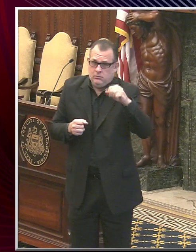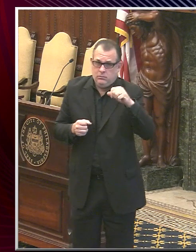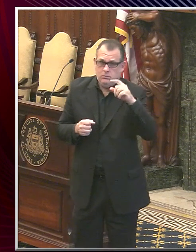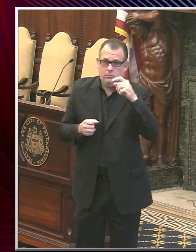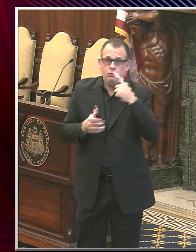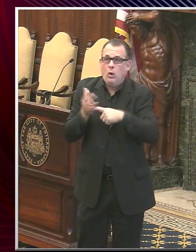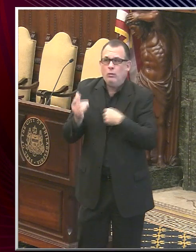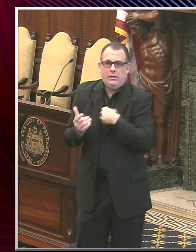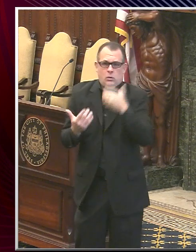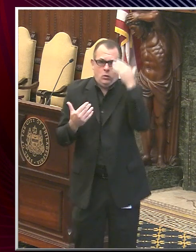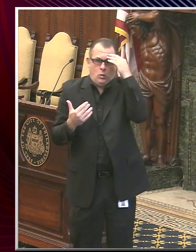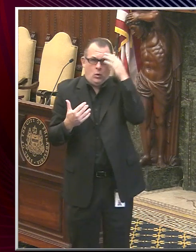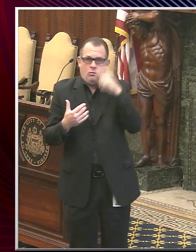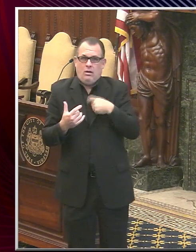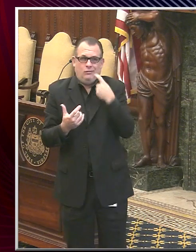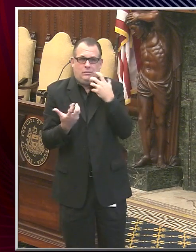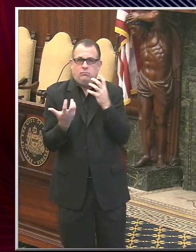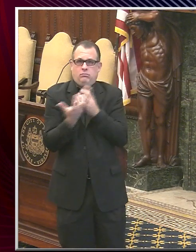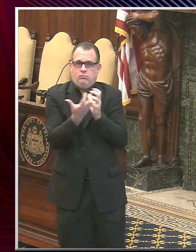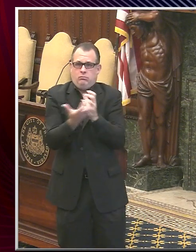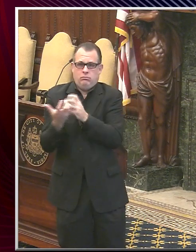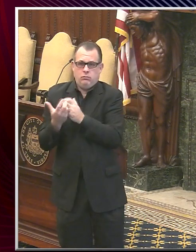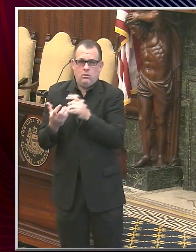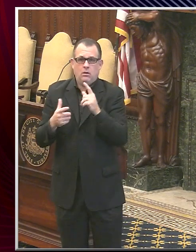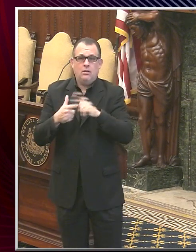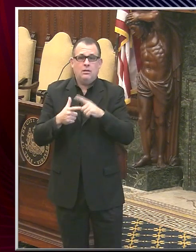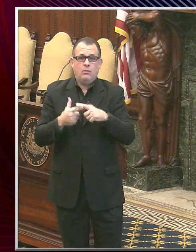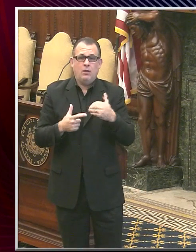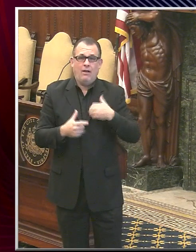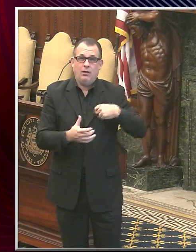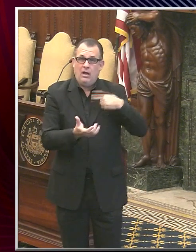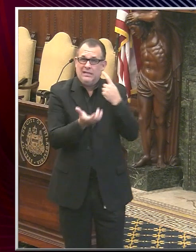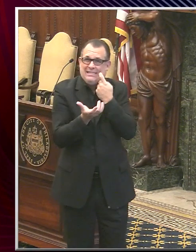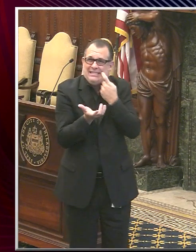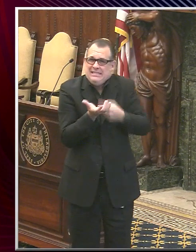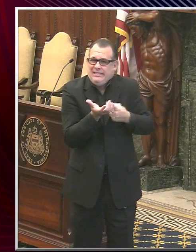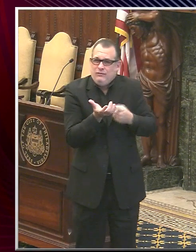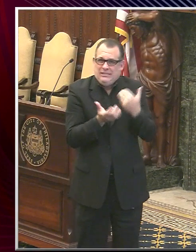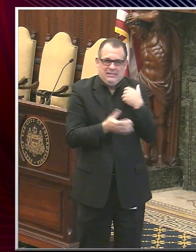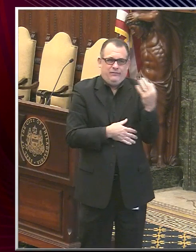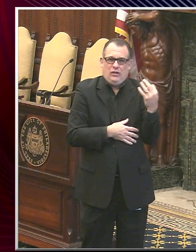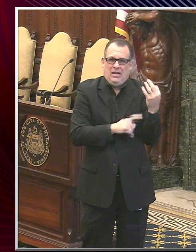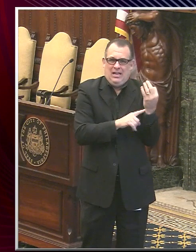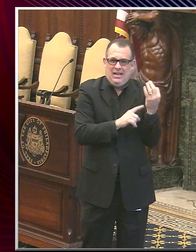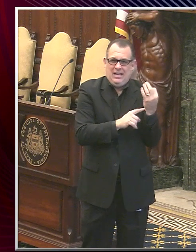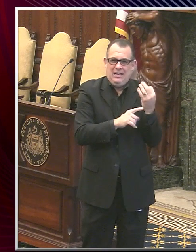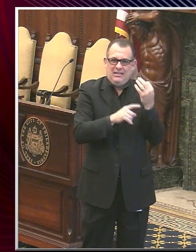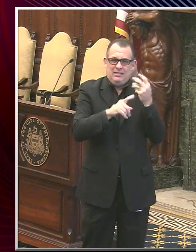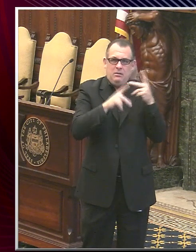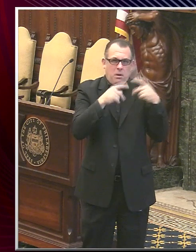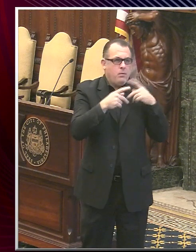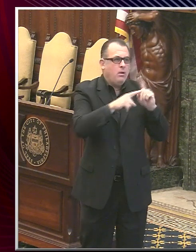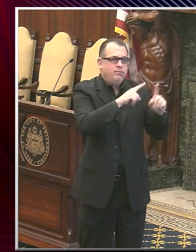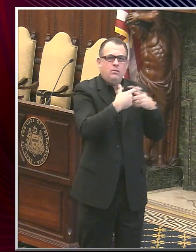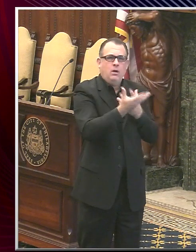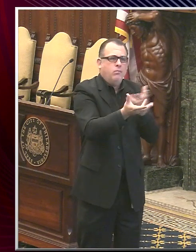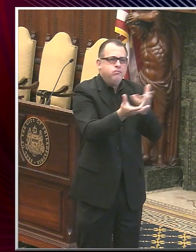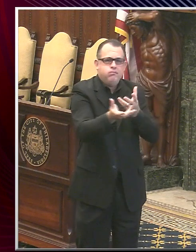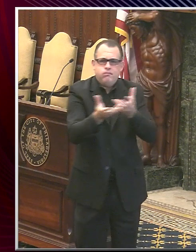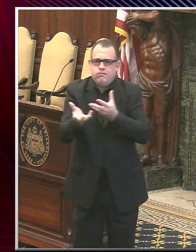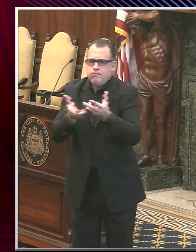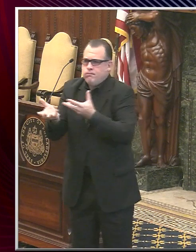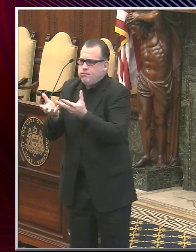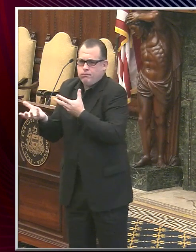to us. And then we had a conversation on Friday where we talked to a number of stakeholders and presented our proposal to them and